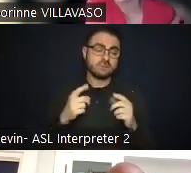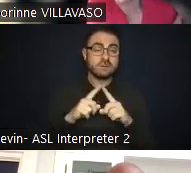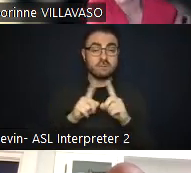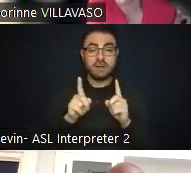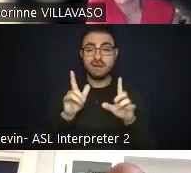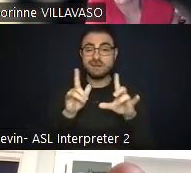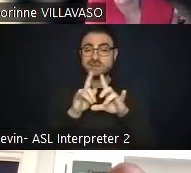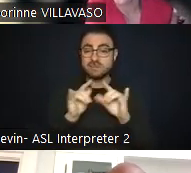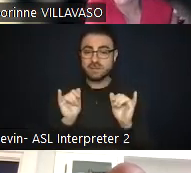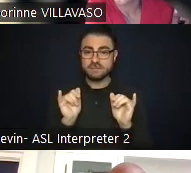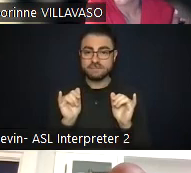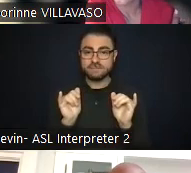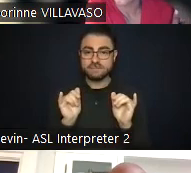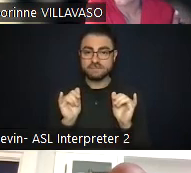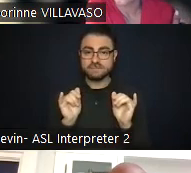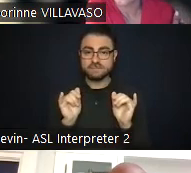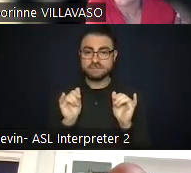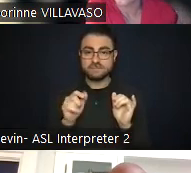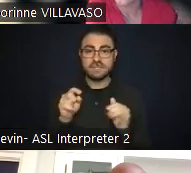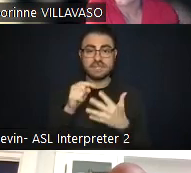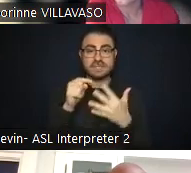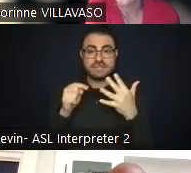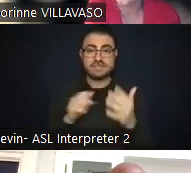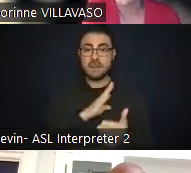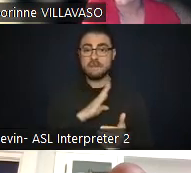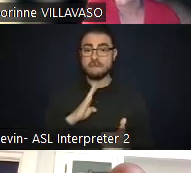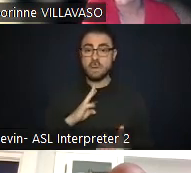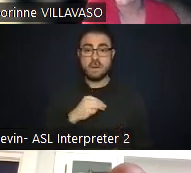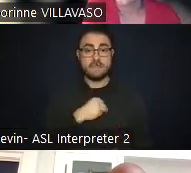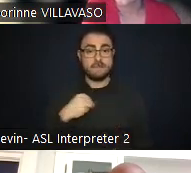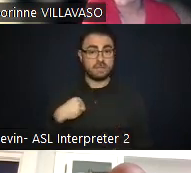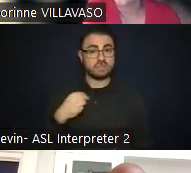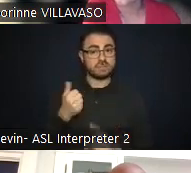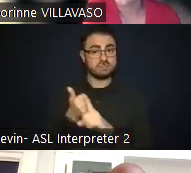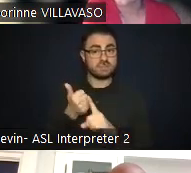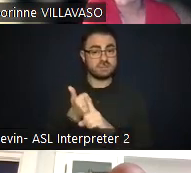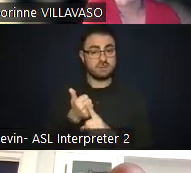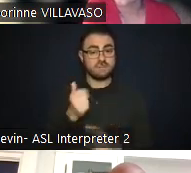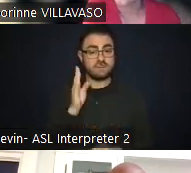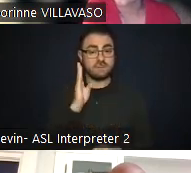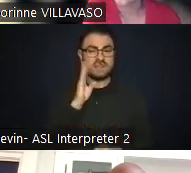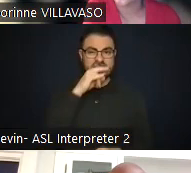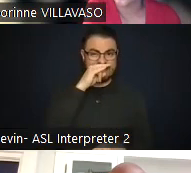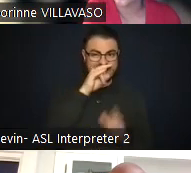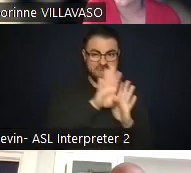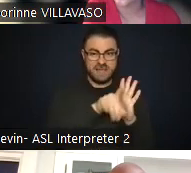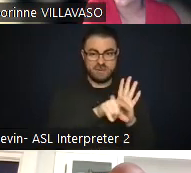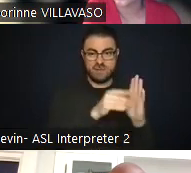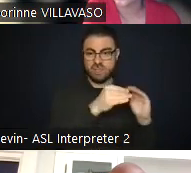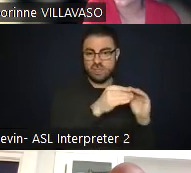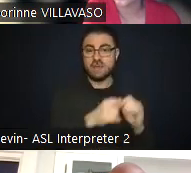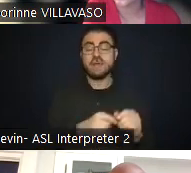same time, these board members are going to be making some very serious